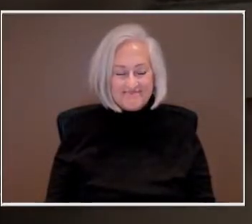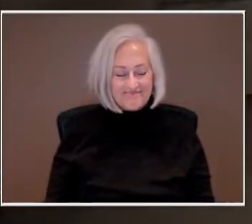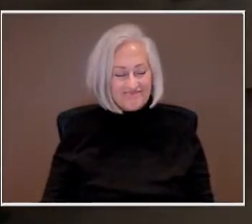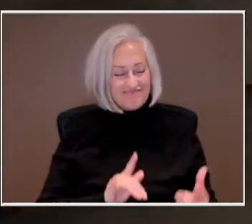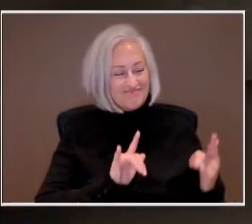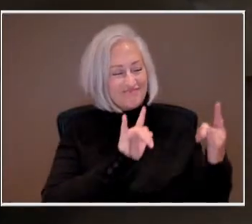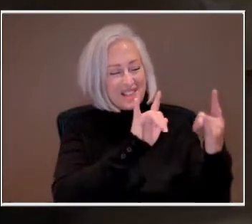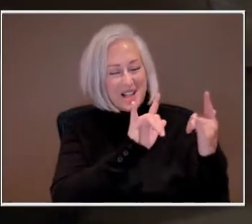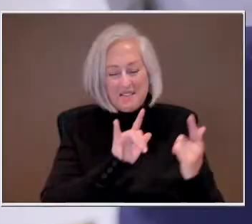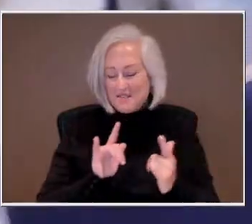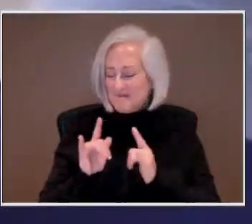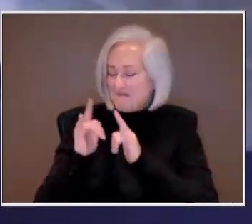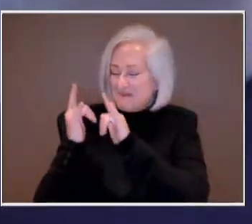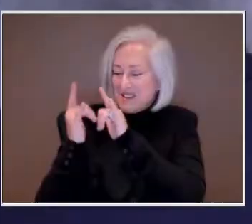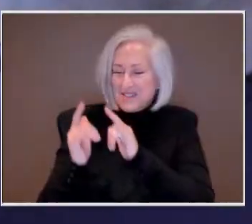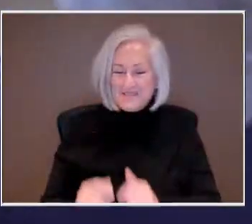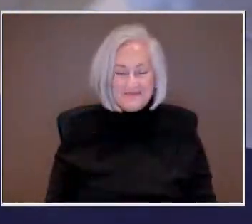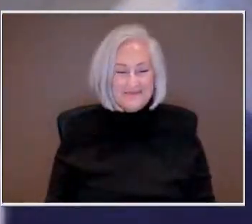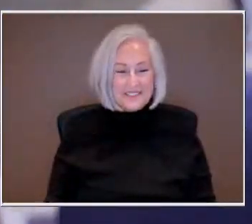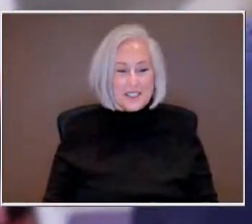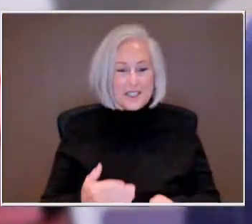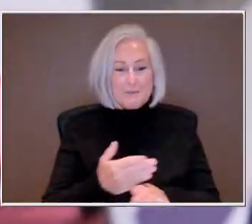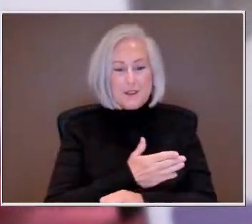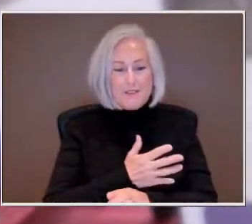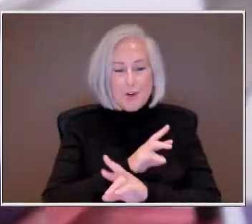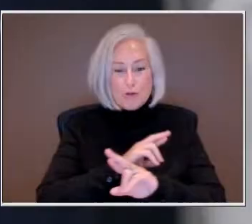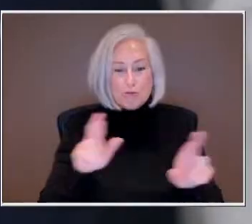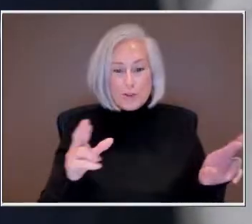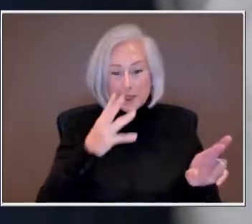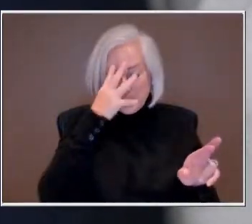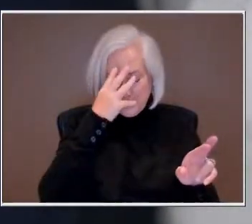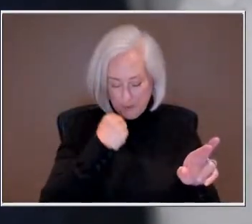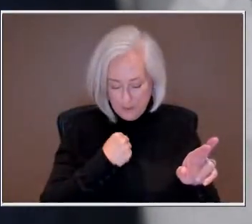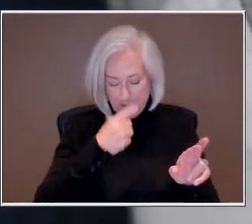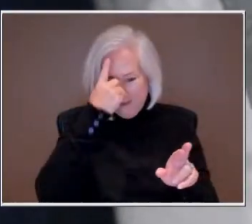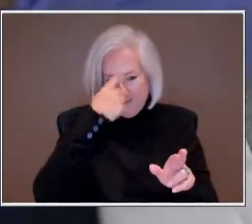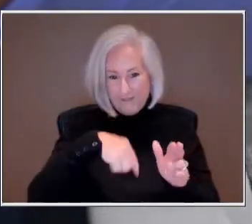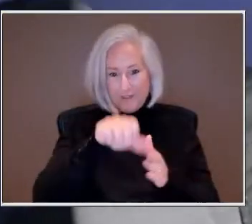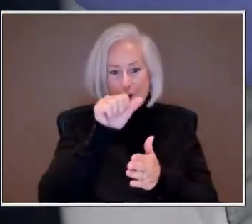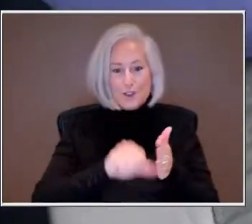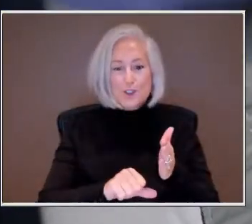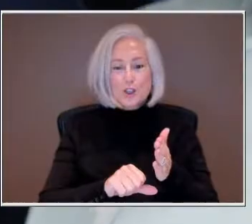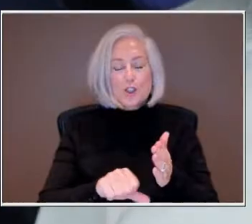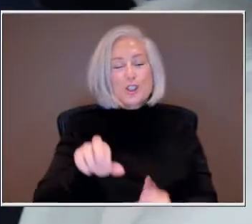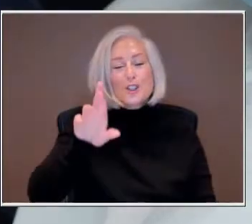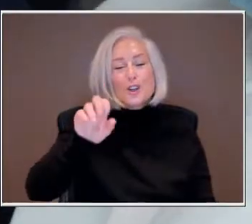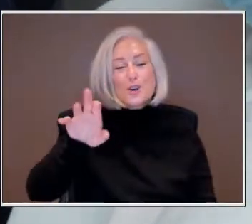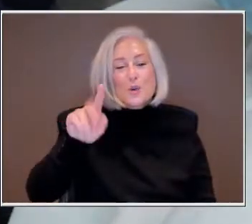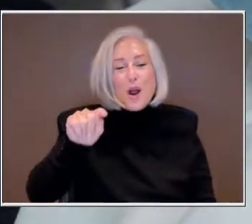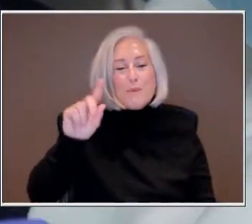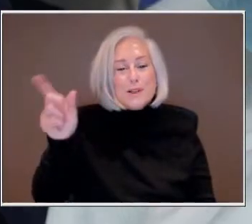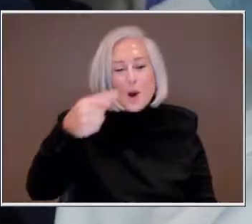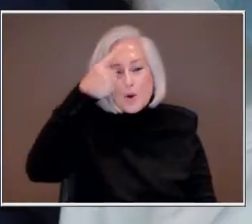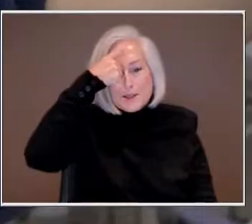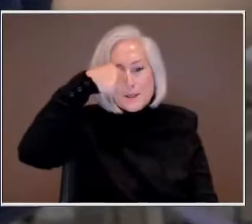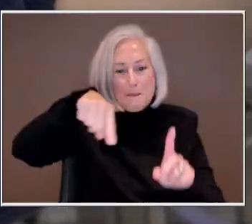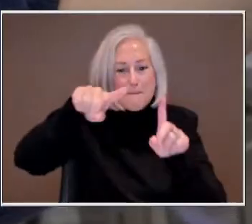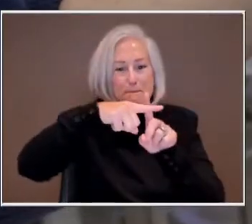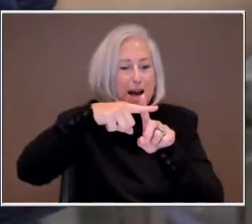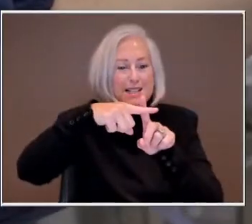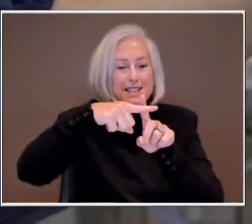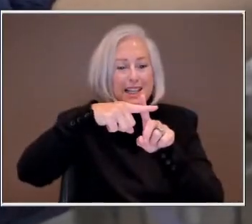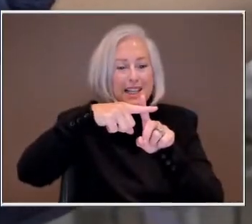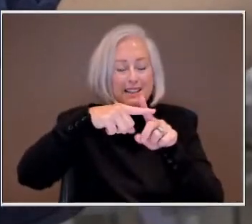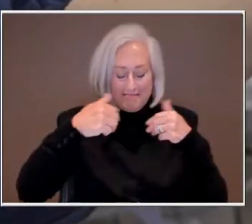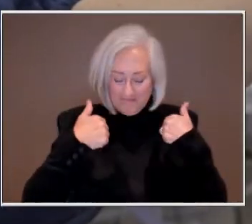back. Right before he goes under for the surgery, Robert, always the picture of positivity, All right, bring it in. has something to